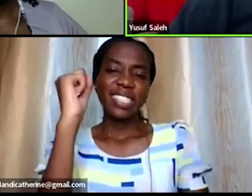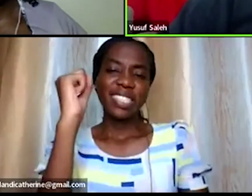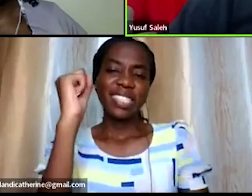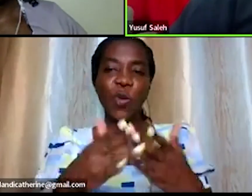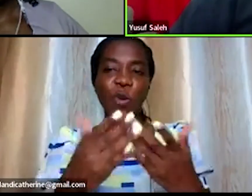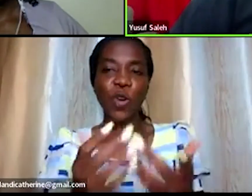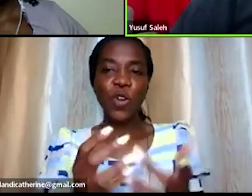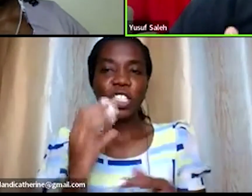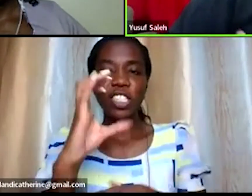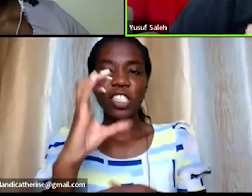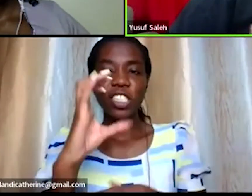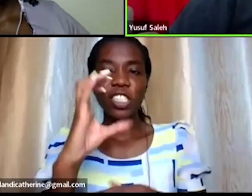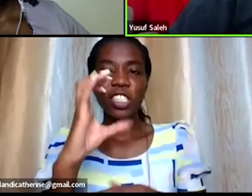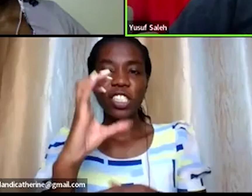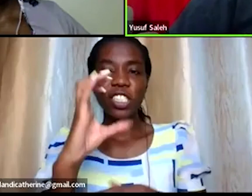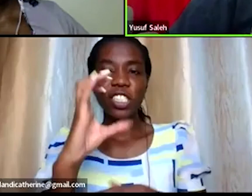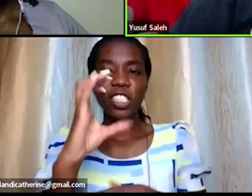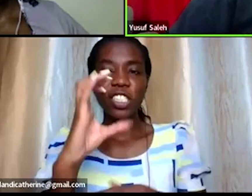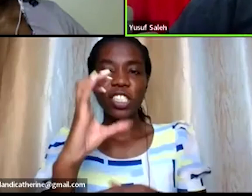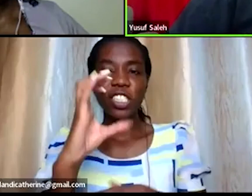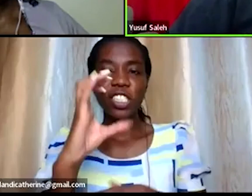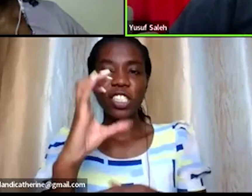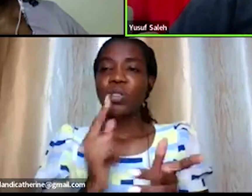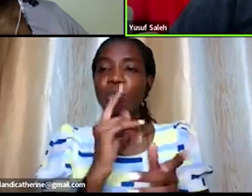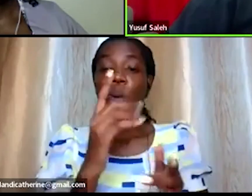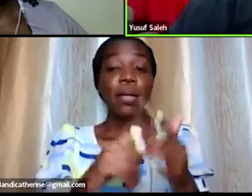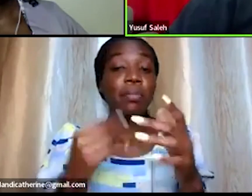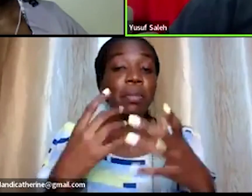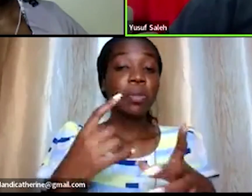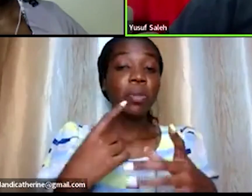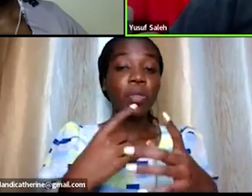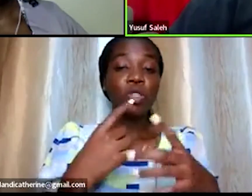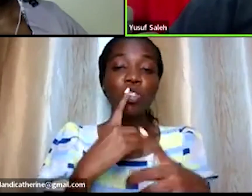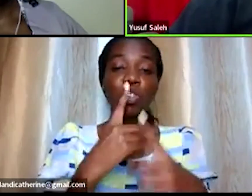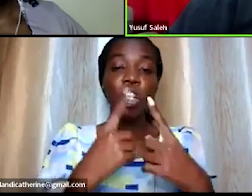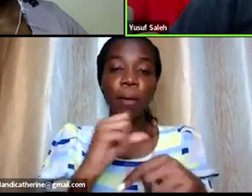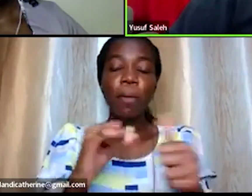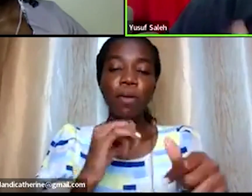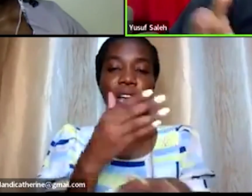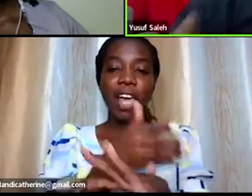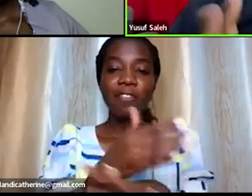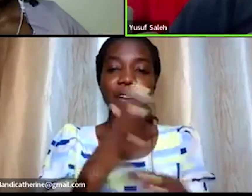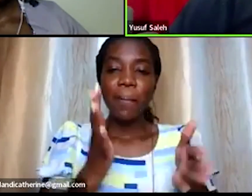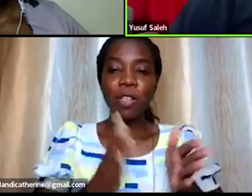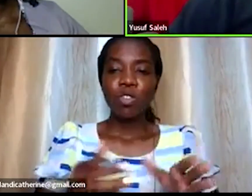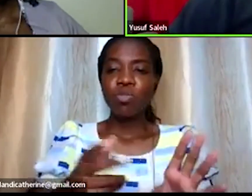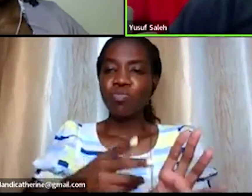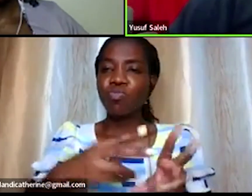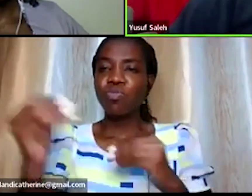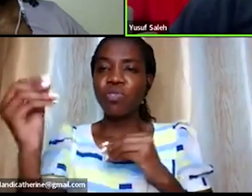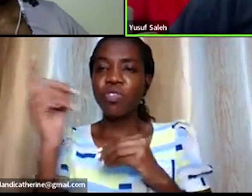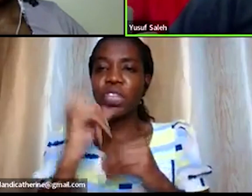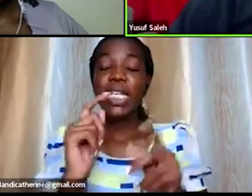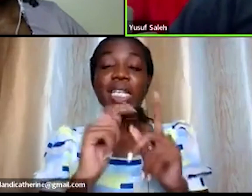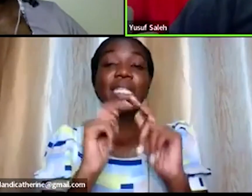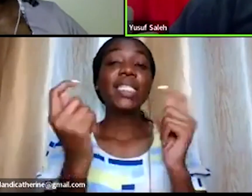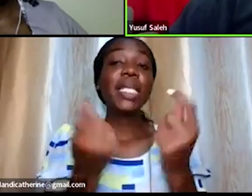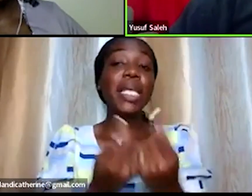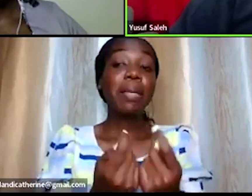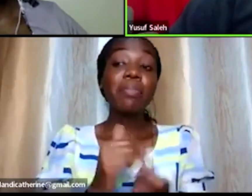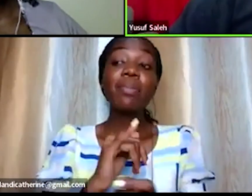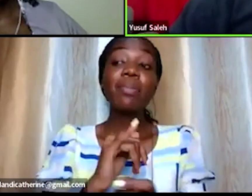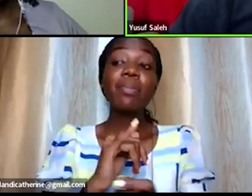CEO or what people talk about after this person has left that organization is the team that is leaving behind.